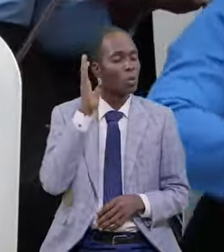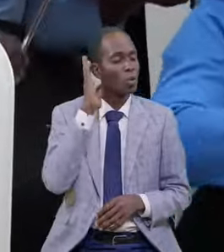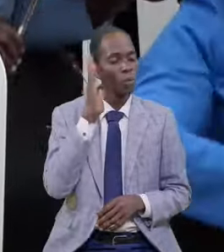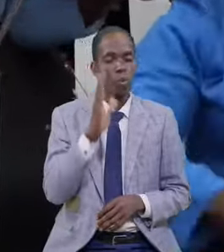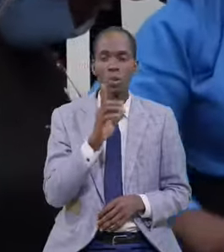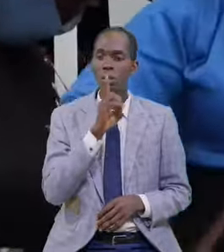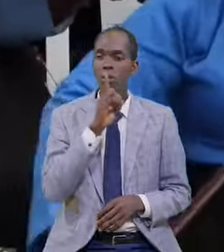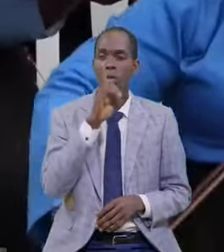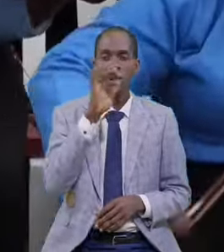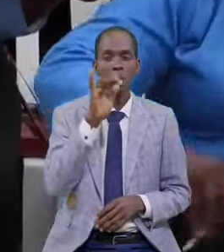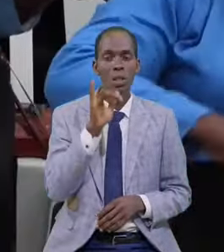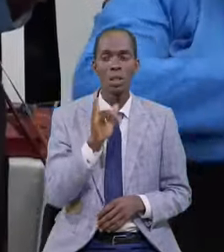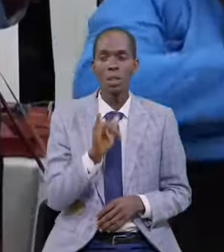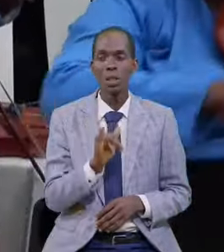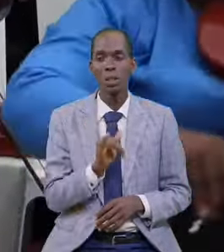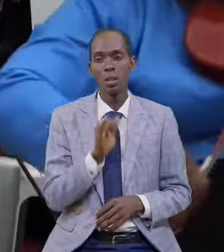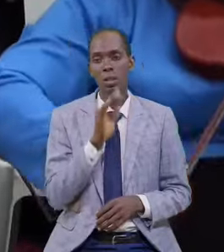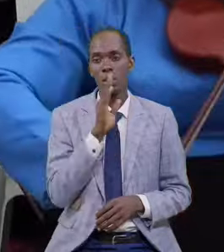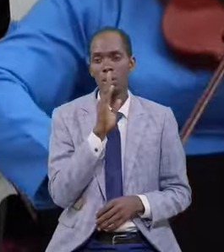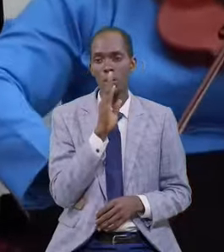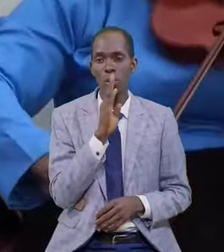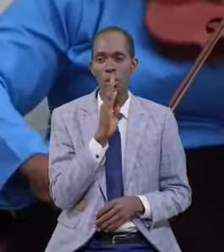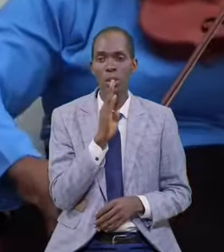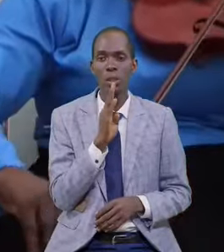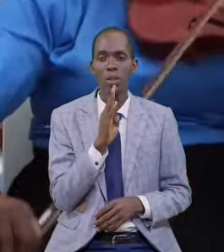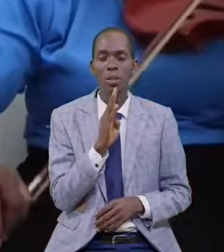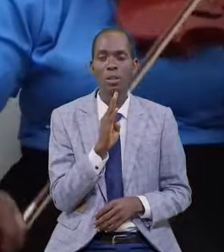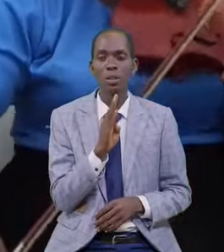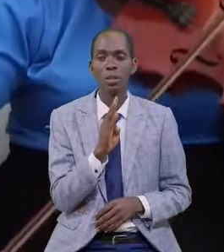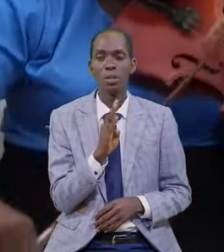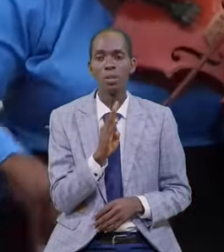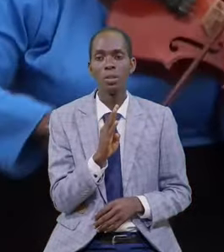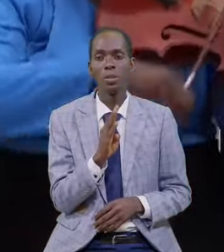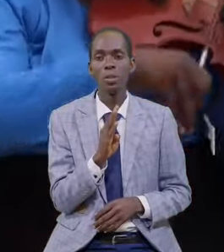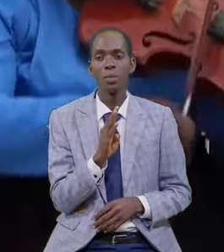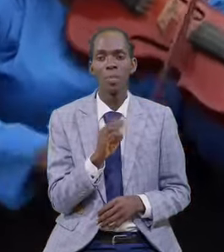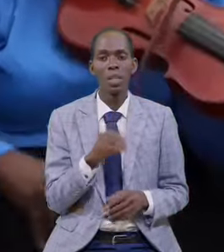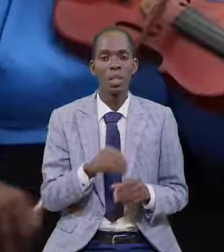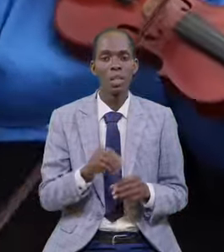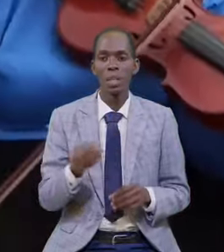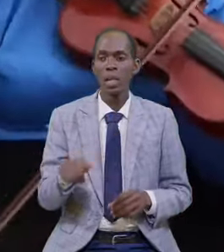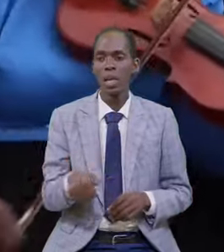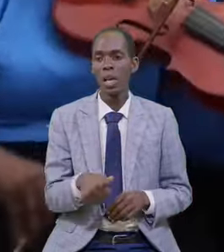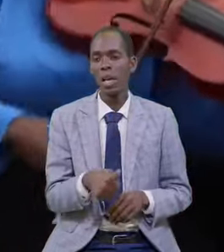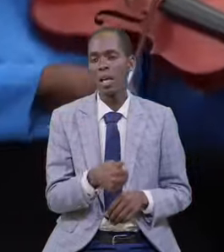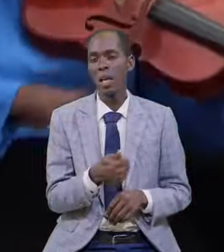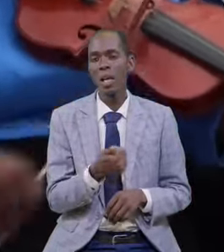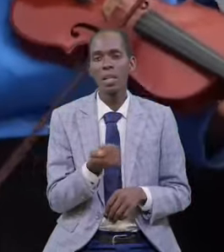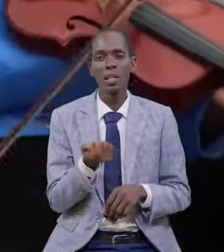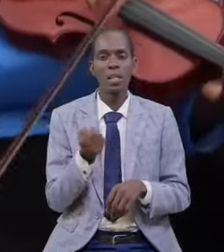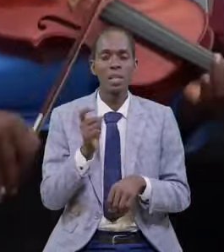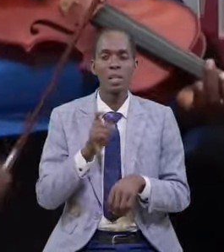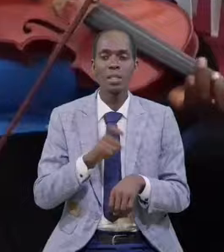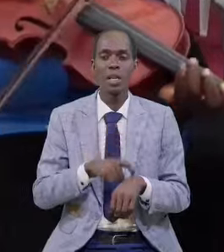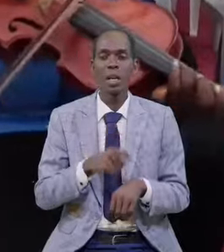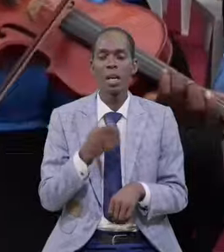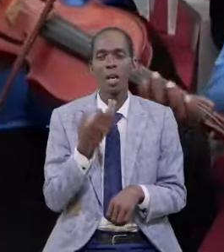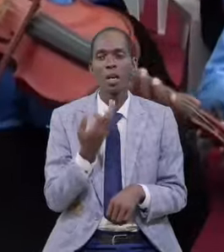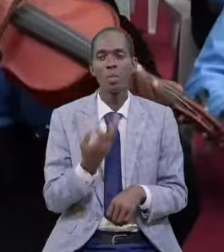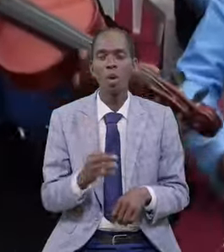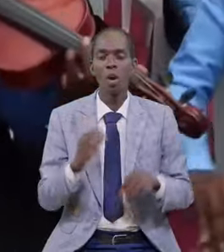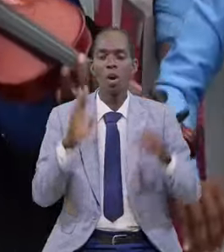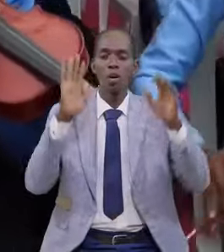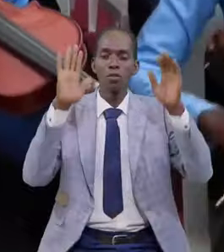would really be in any time